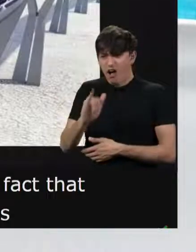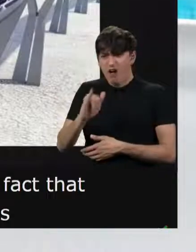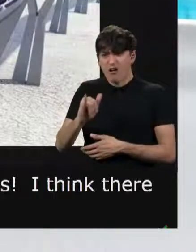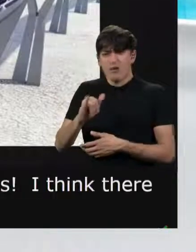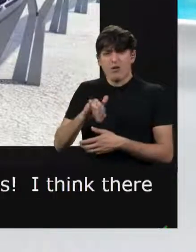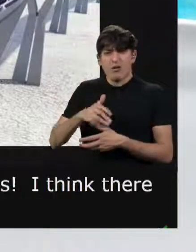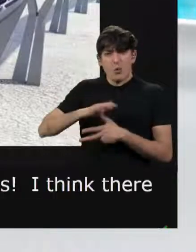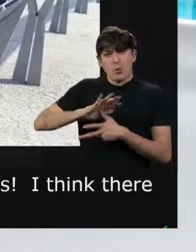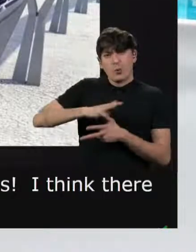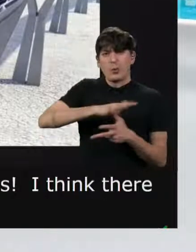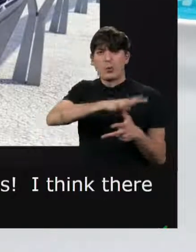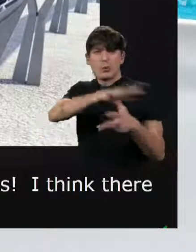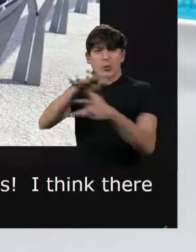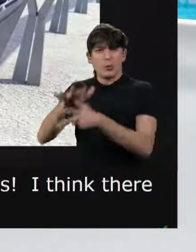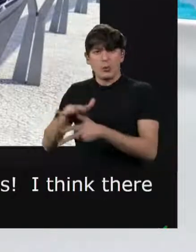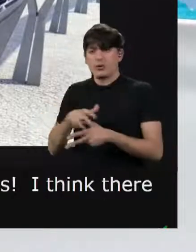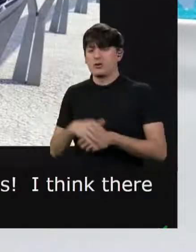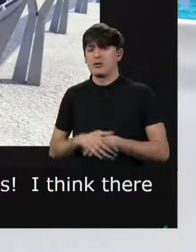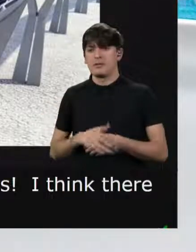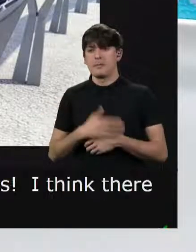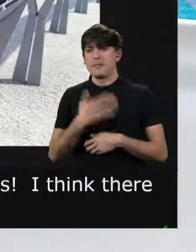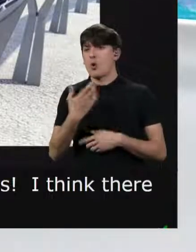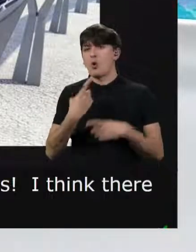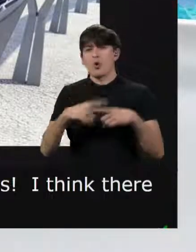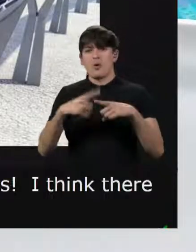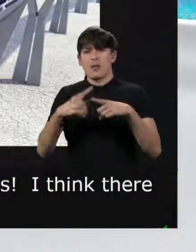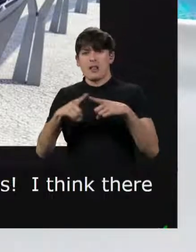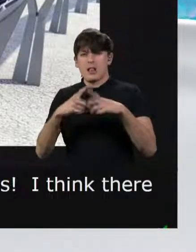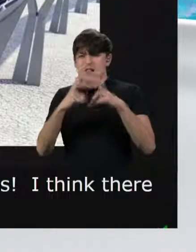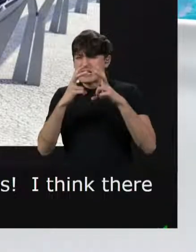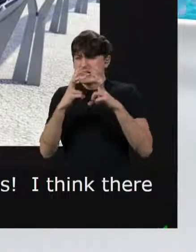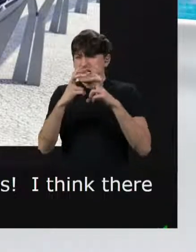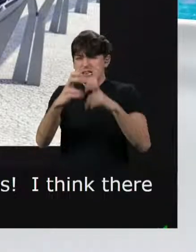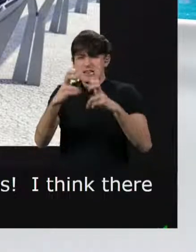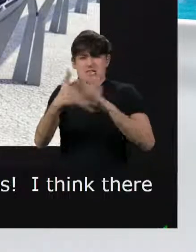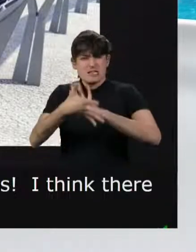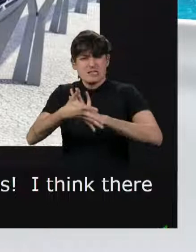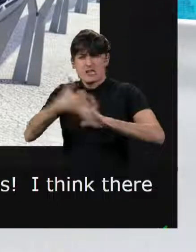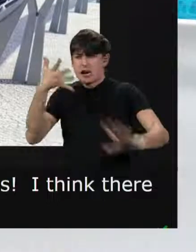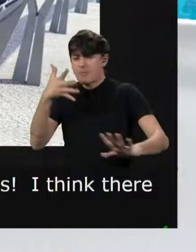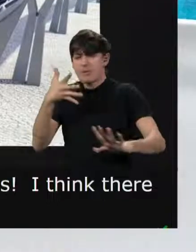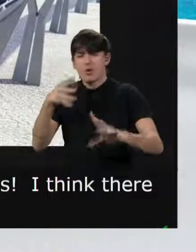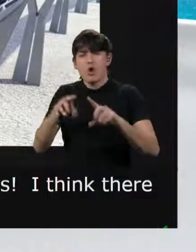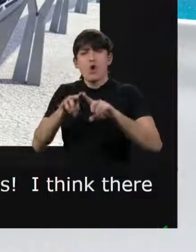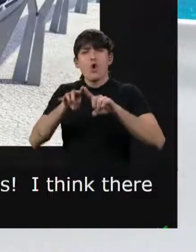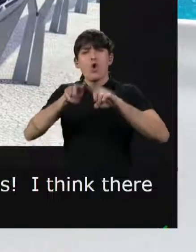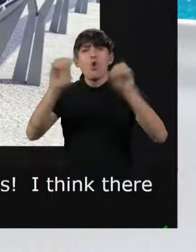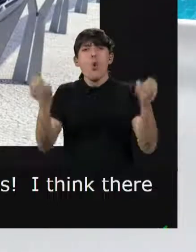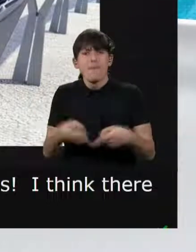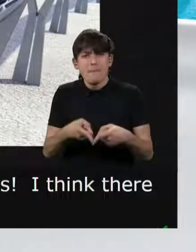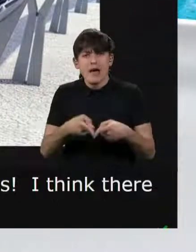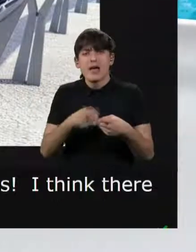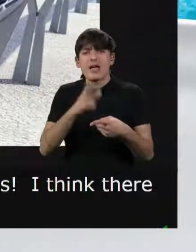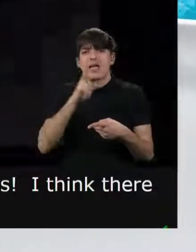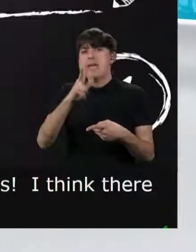in Dubai, for instance. And